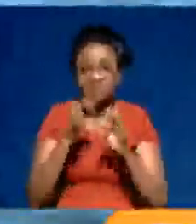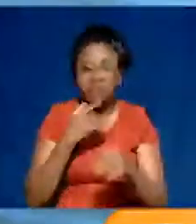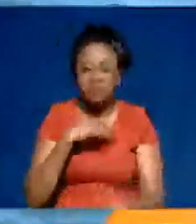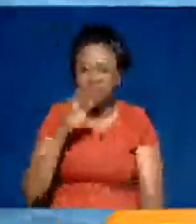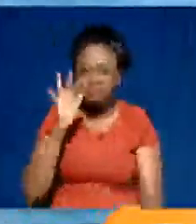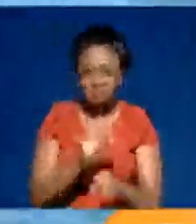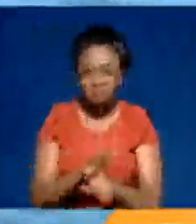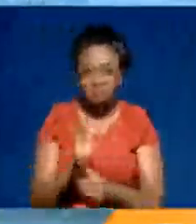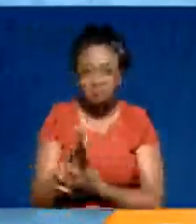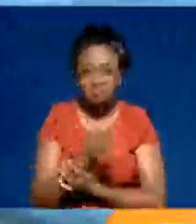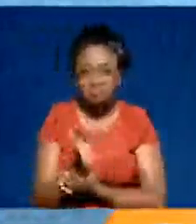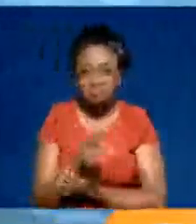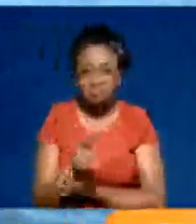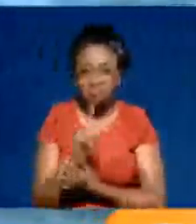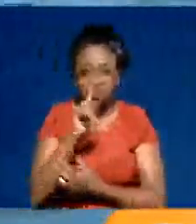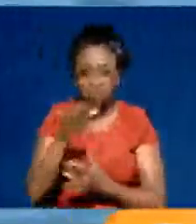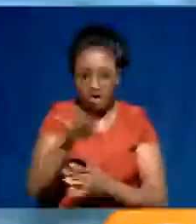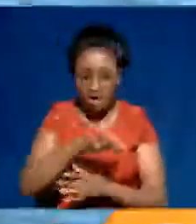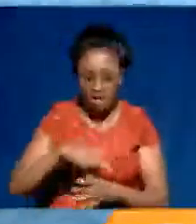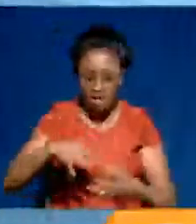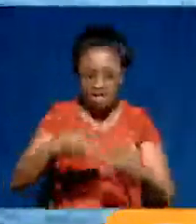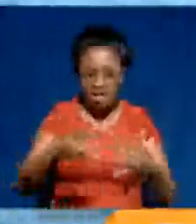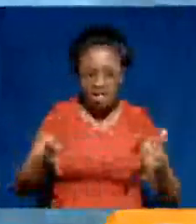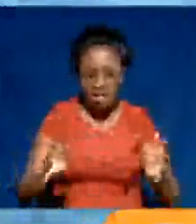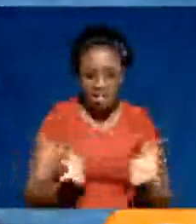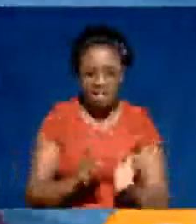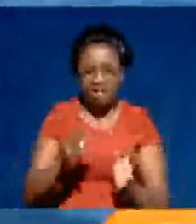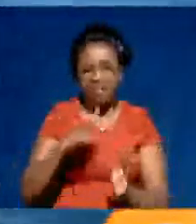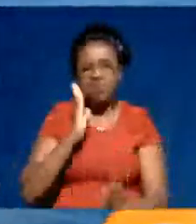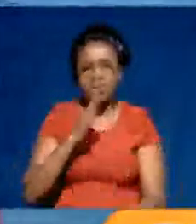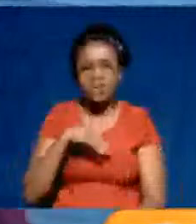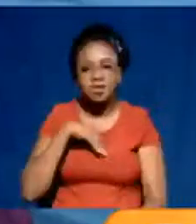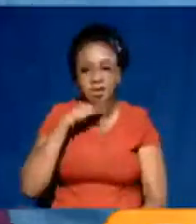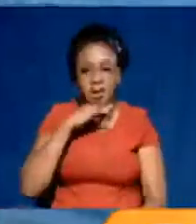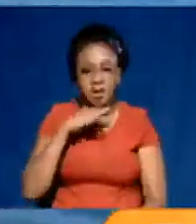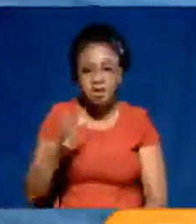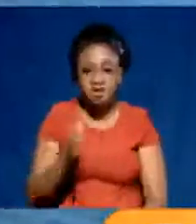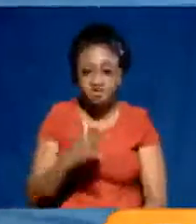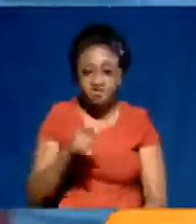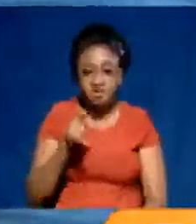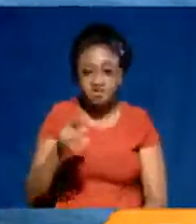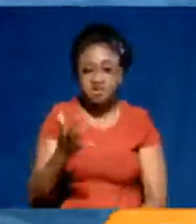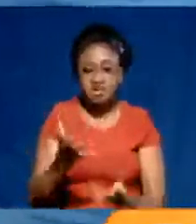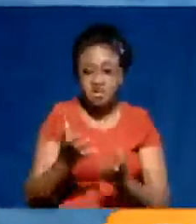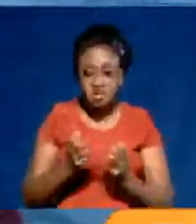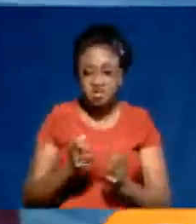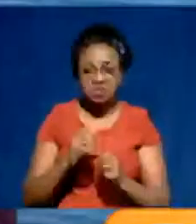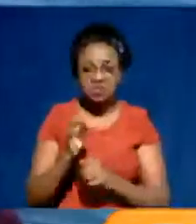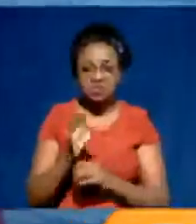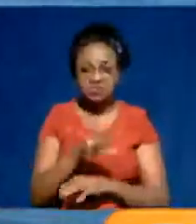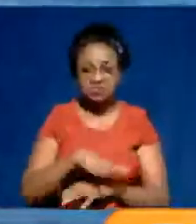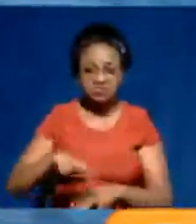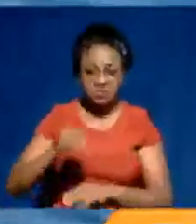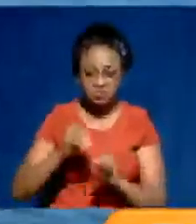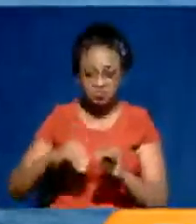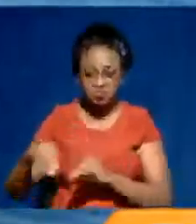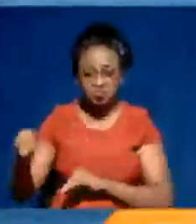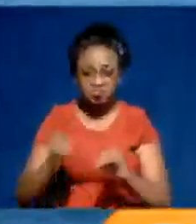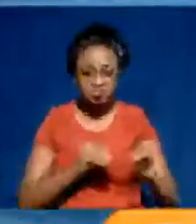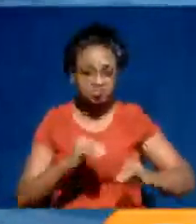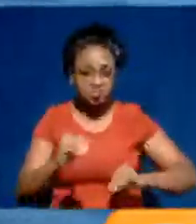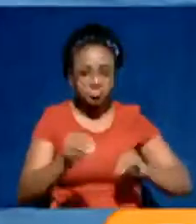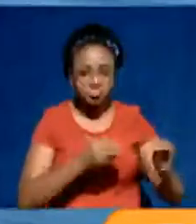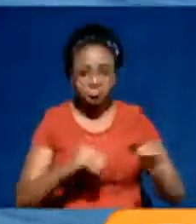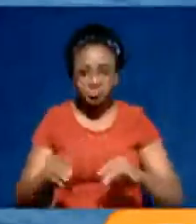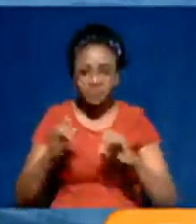much fish in a confined space, they will die. Fish need space to swim, need space to move about. So when